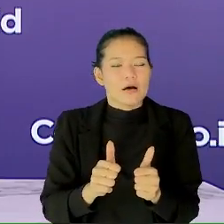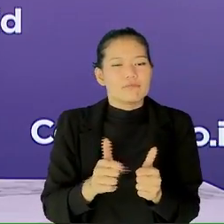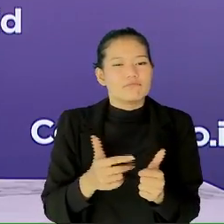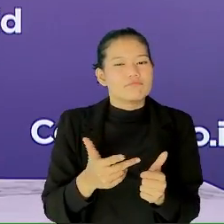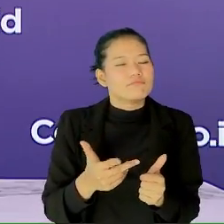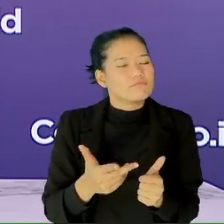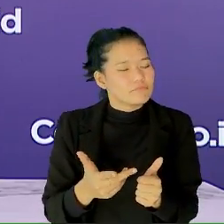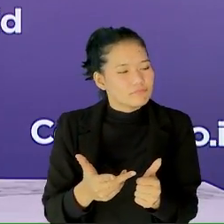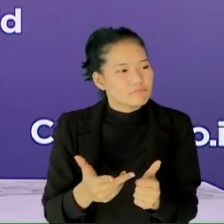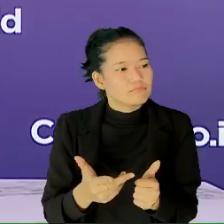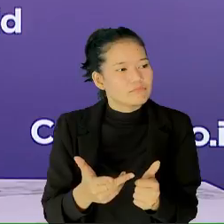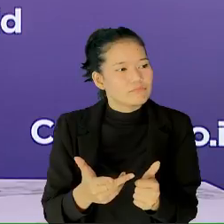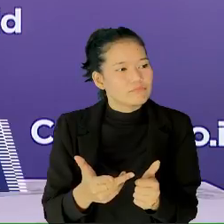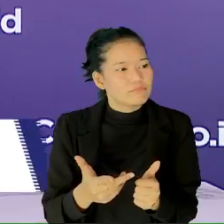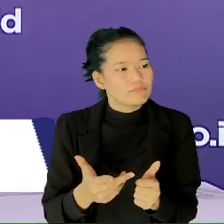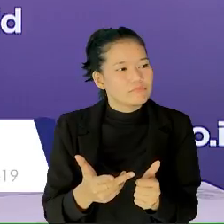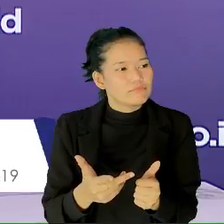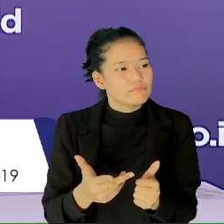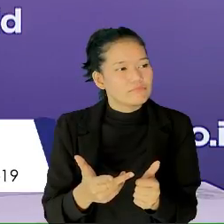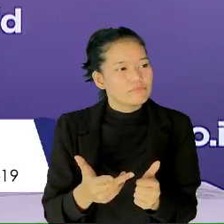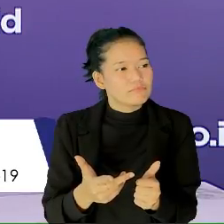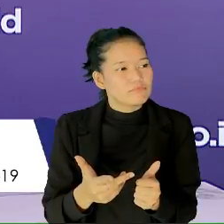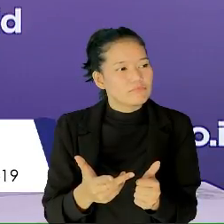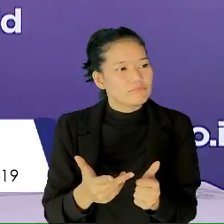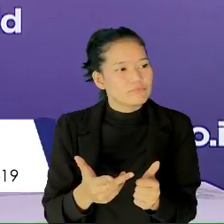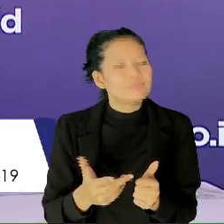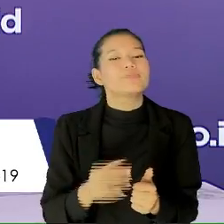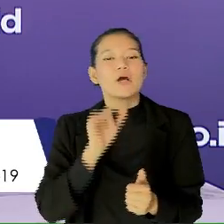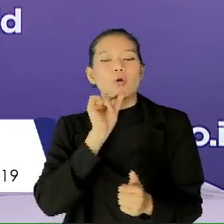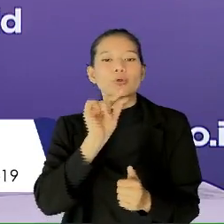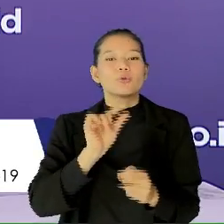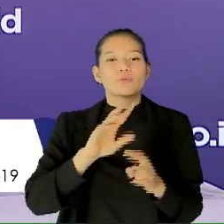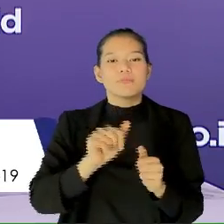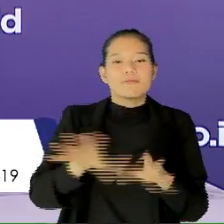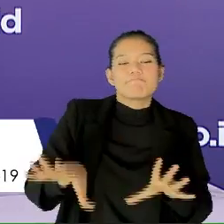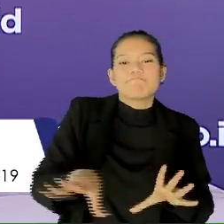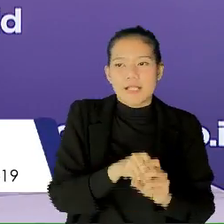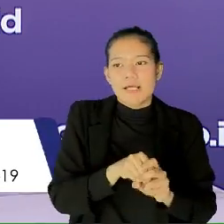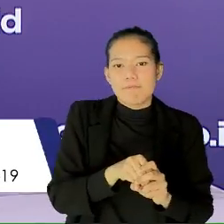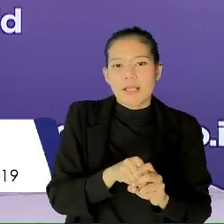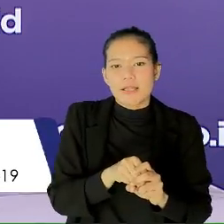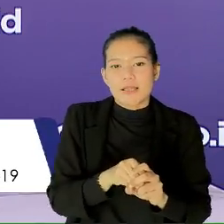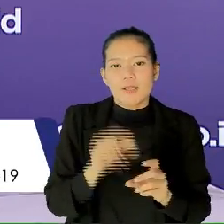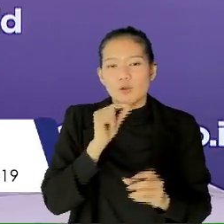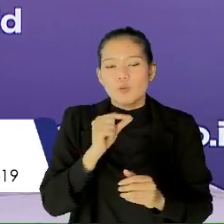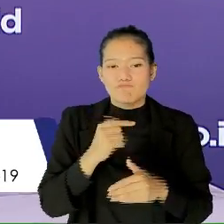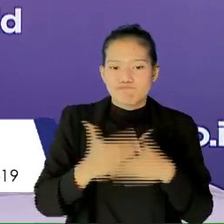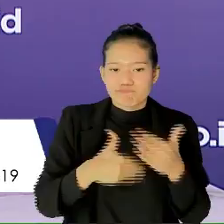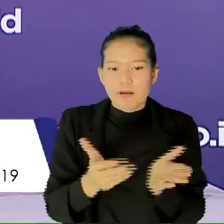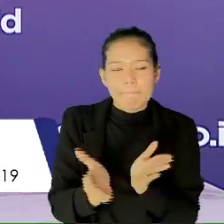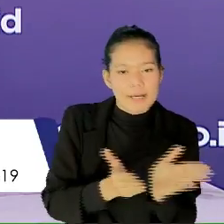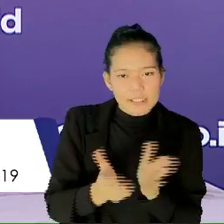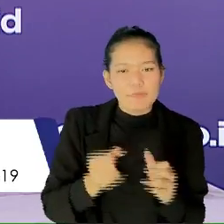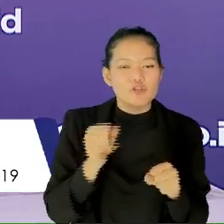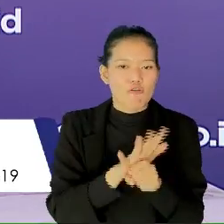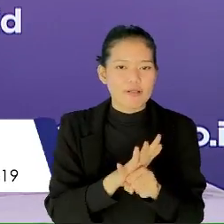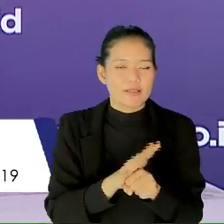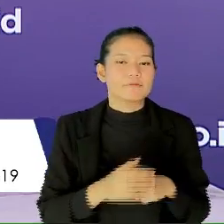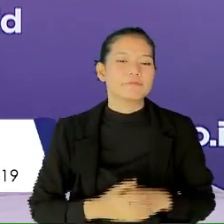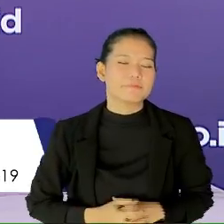given their environment, as well as plays a vital role in COVID-19 management in